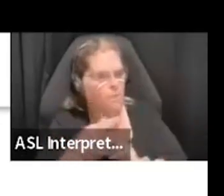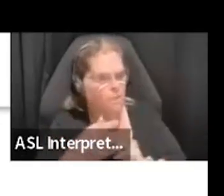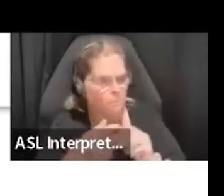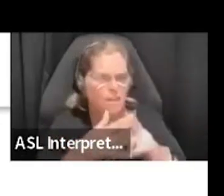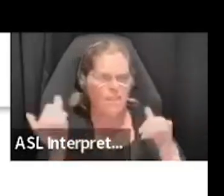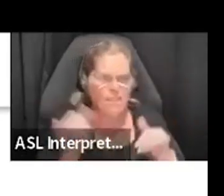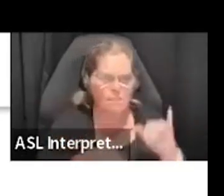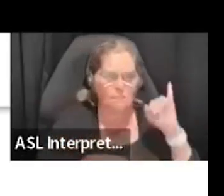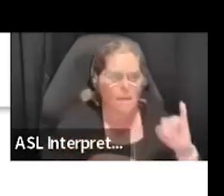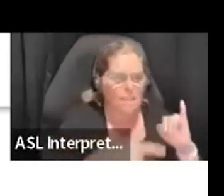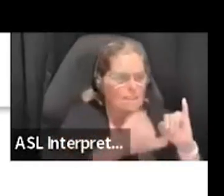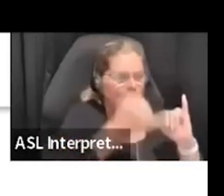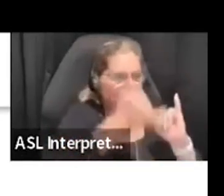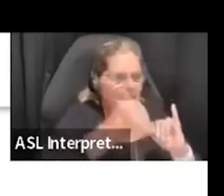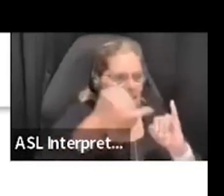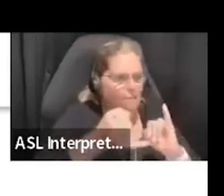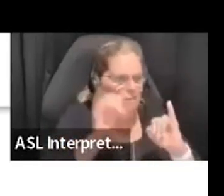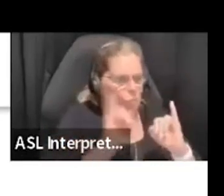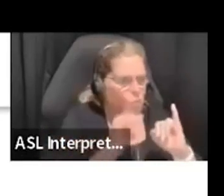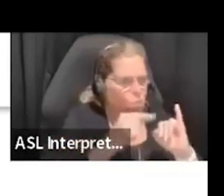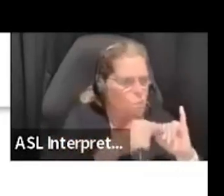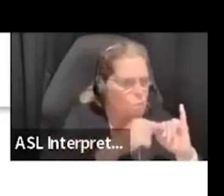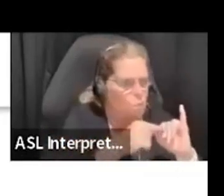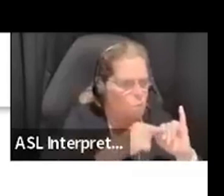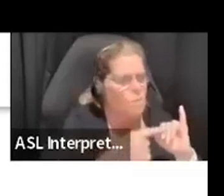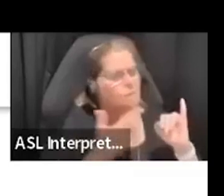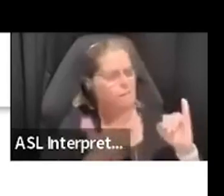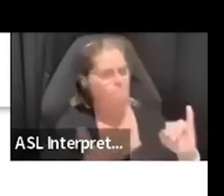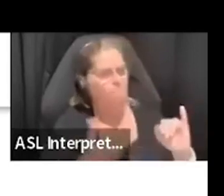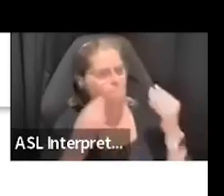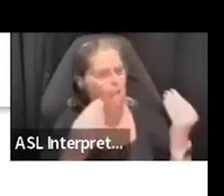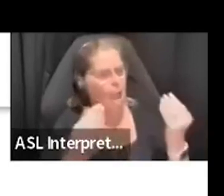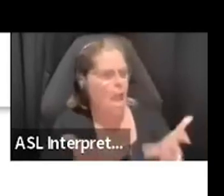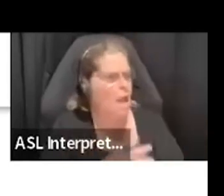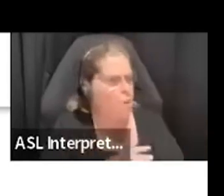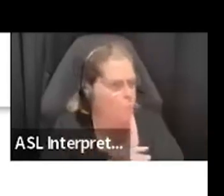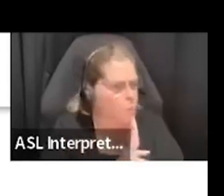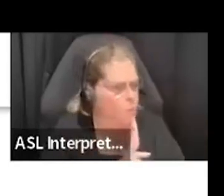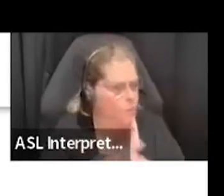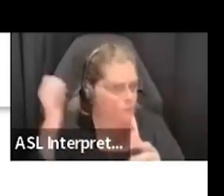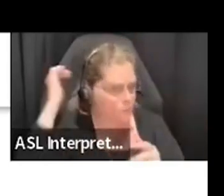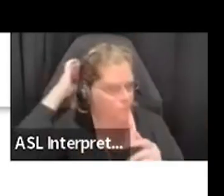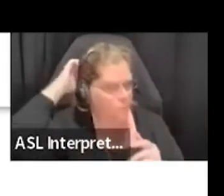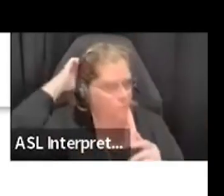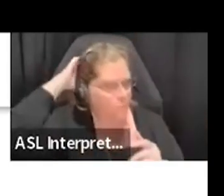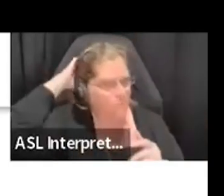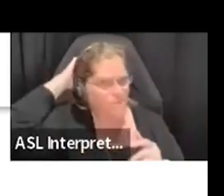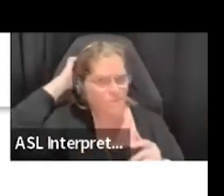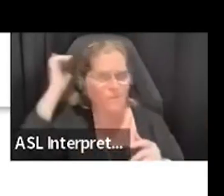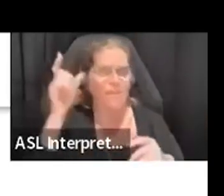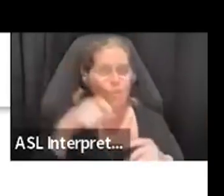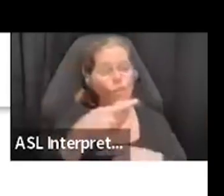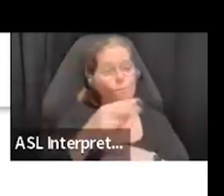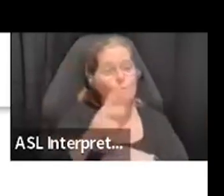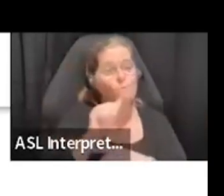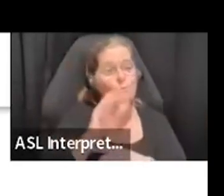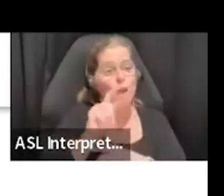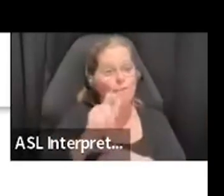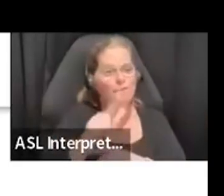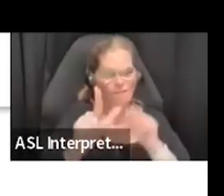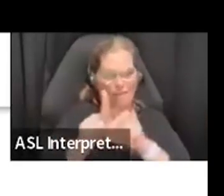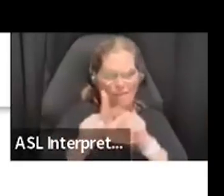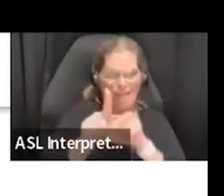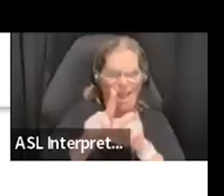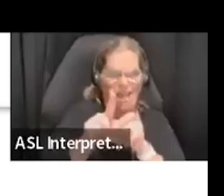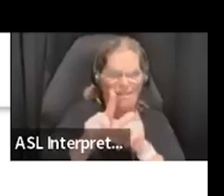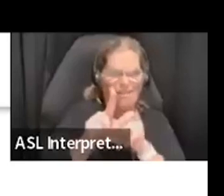sure that that's happening to the extent that's practical. So with a key word on practical, that's why we wanted to hear from some folks who